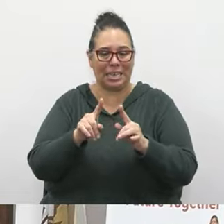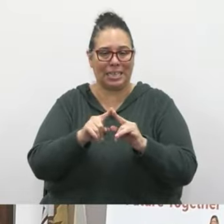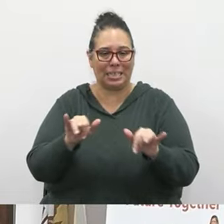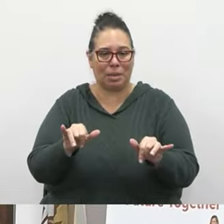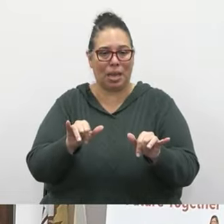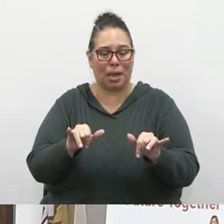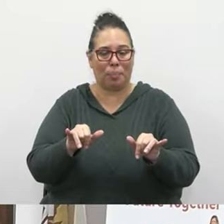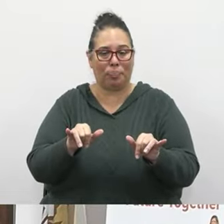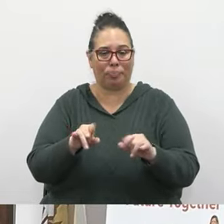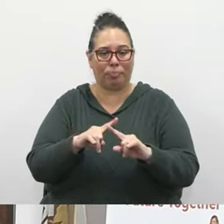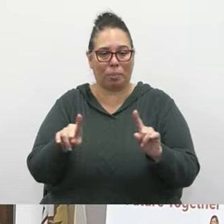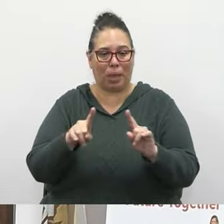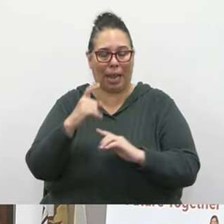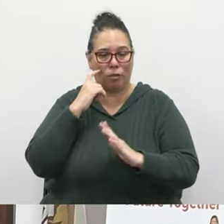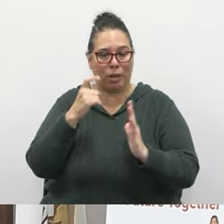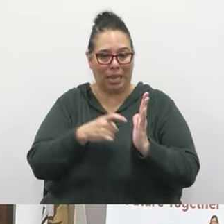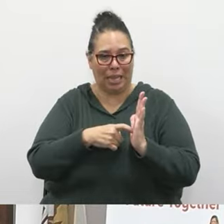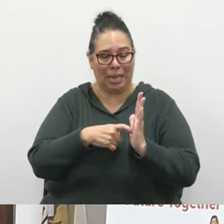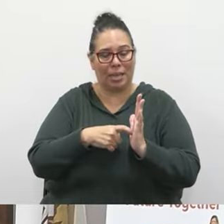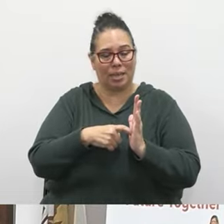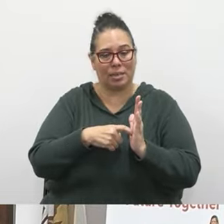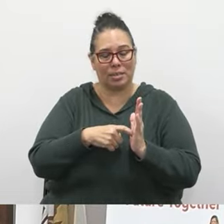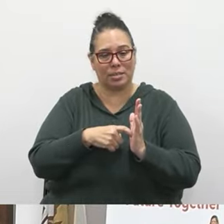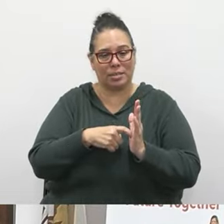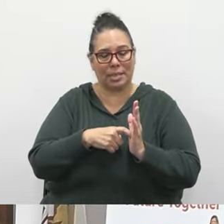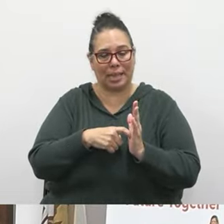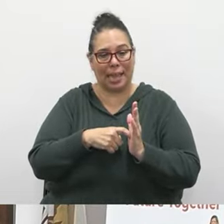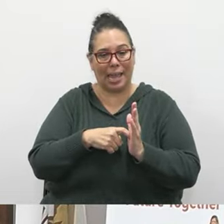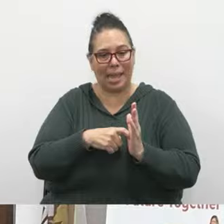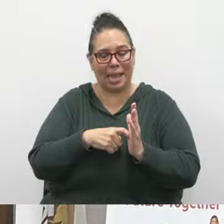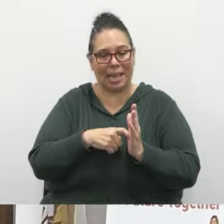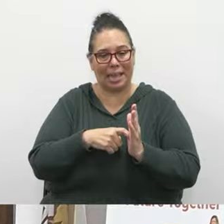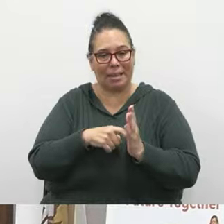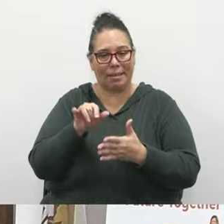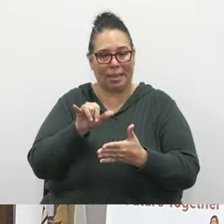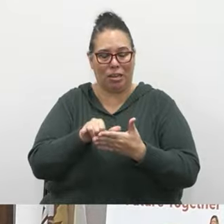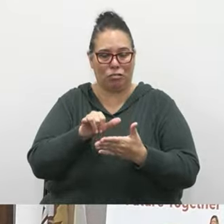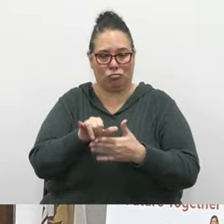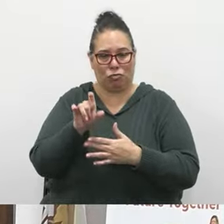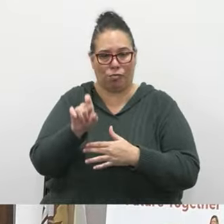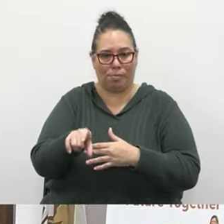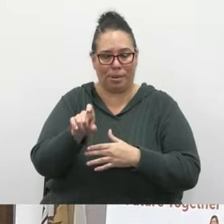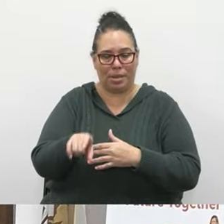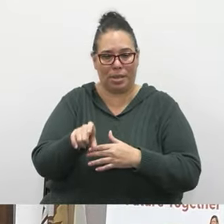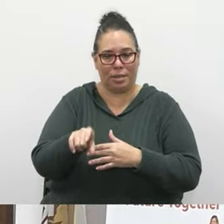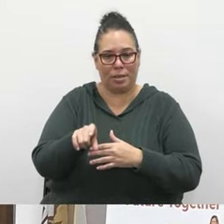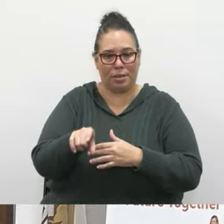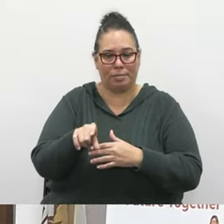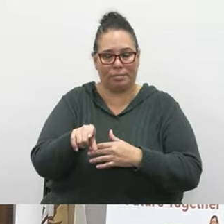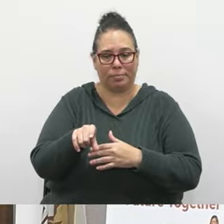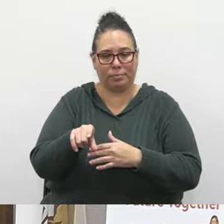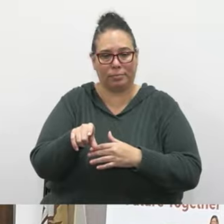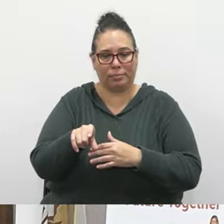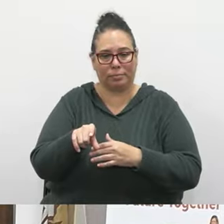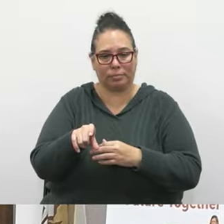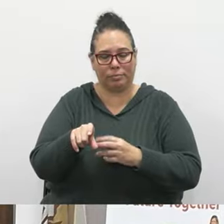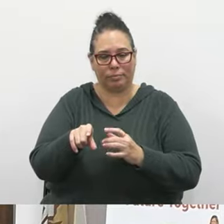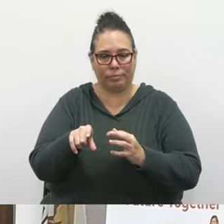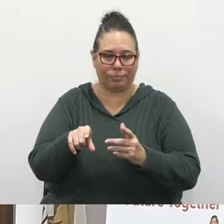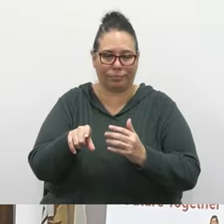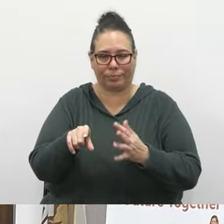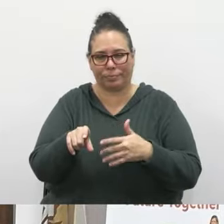I do recognize that there should be an